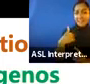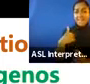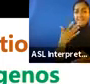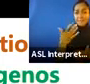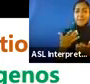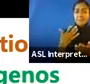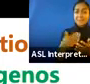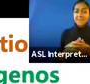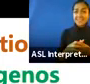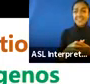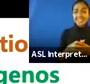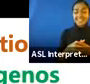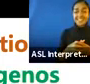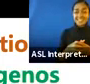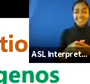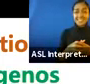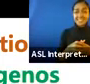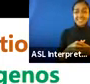And